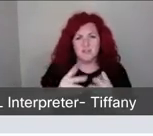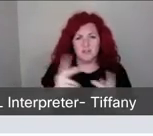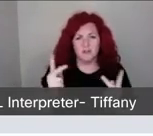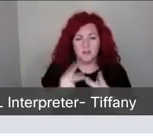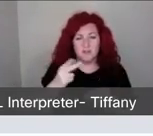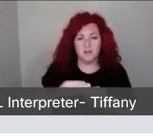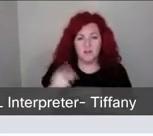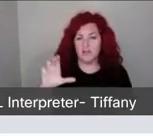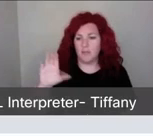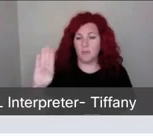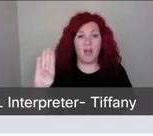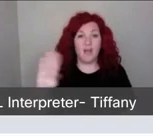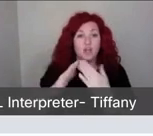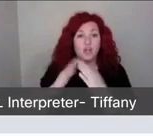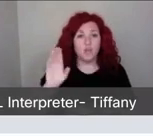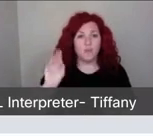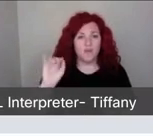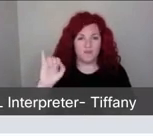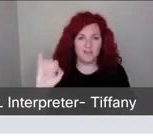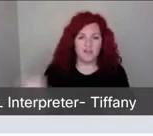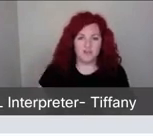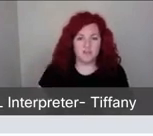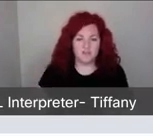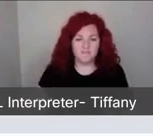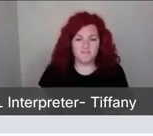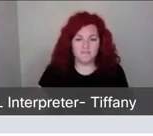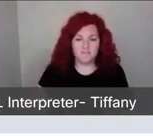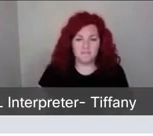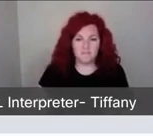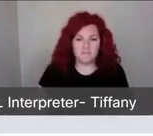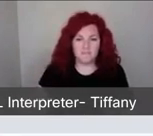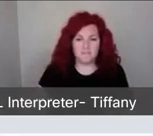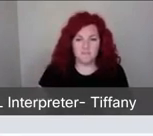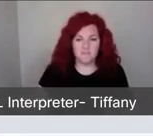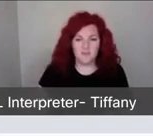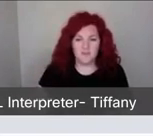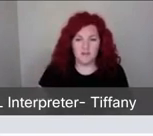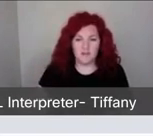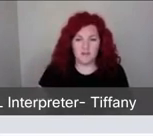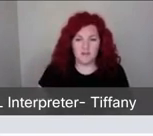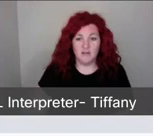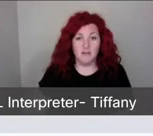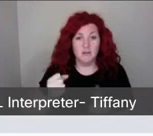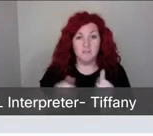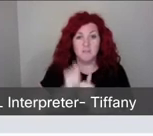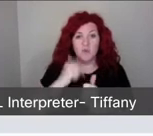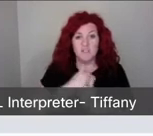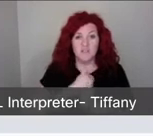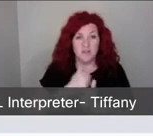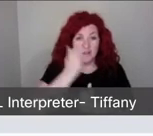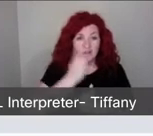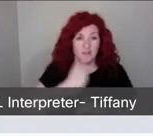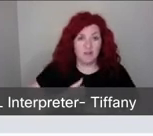Camelback community of interest. You know, where many of us, and this is where many of us live out our daily lives, where we recreate, shop,